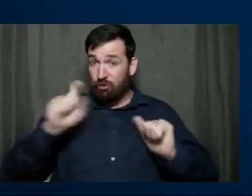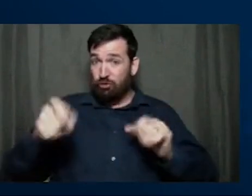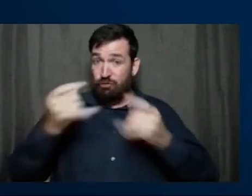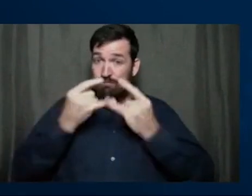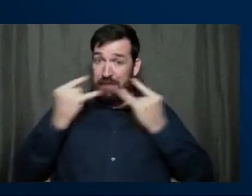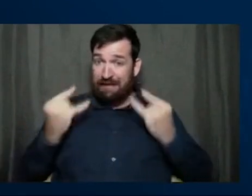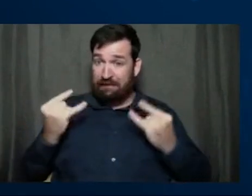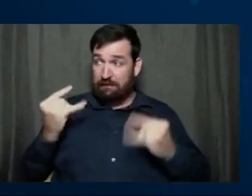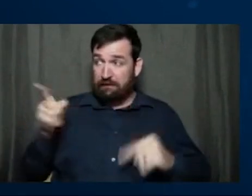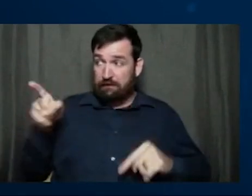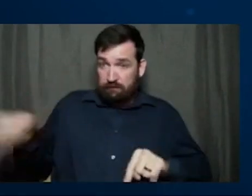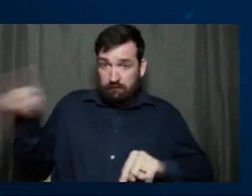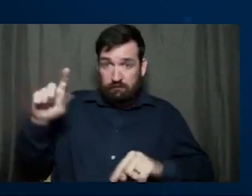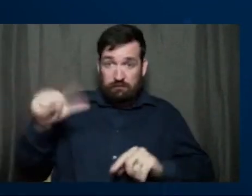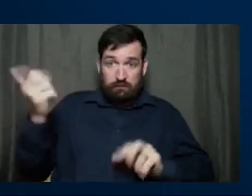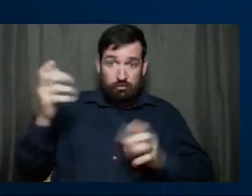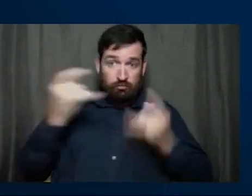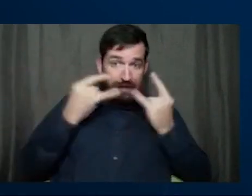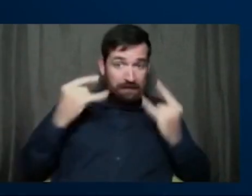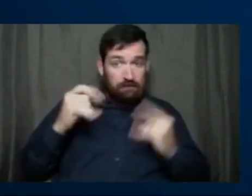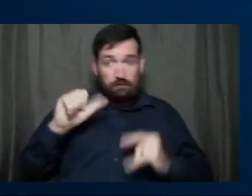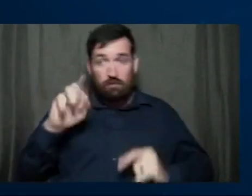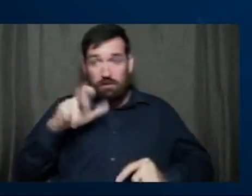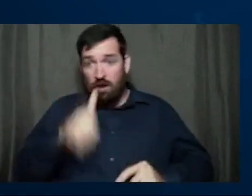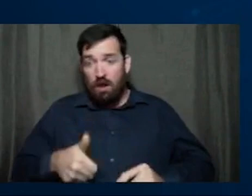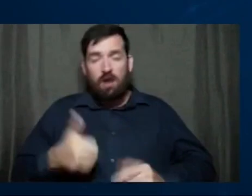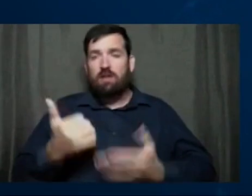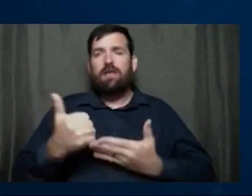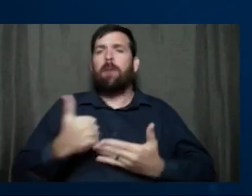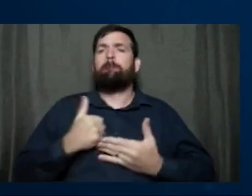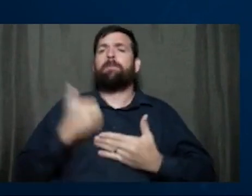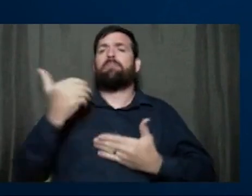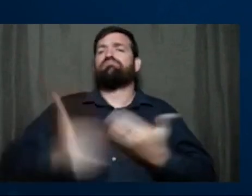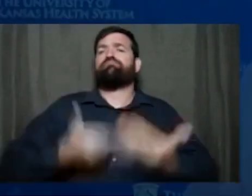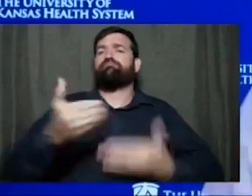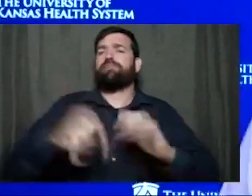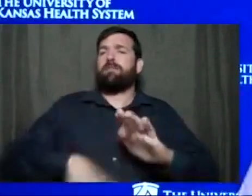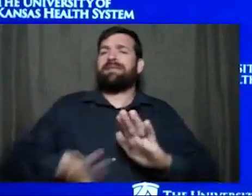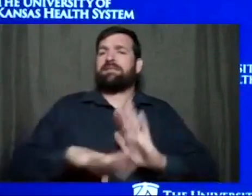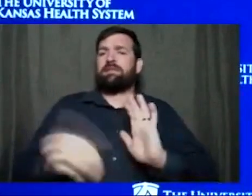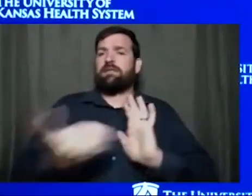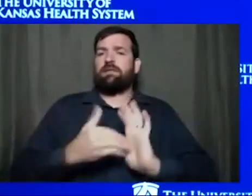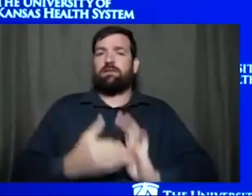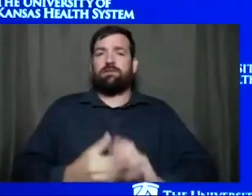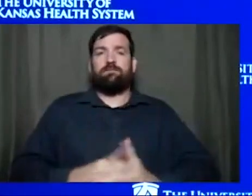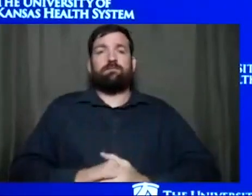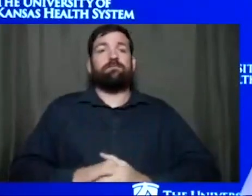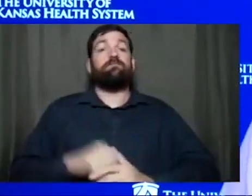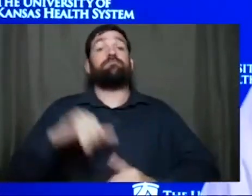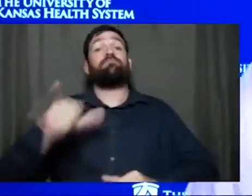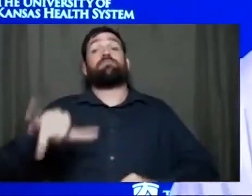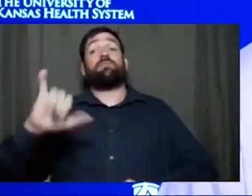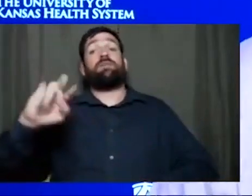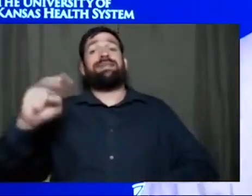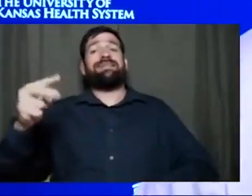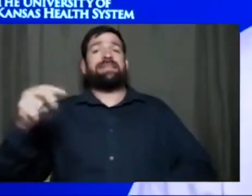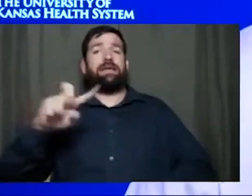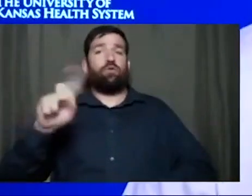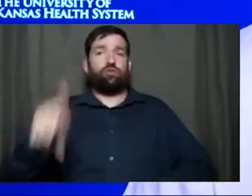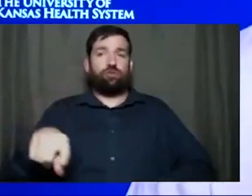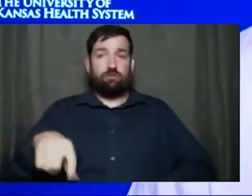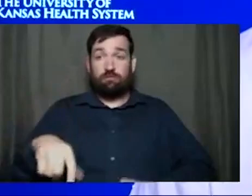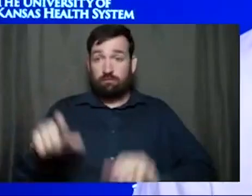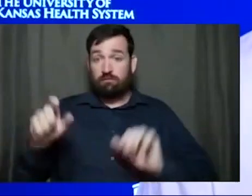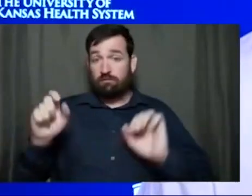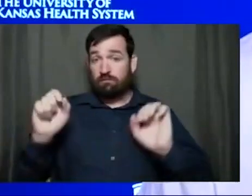are masked or aren't, we don't know. So help us kind of go through those basics again. Yeah, I think in that second question, that's a good point. You know, if you can go to